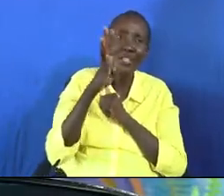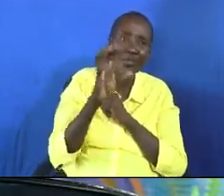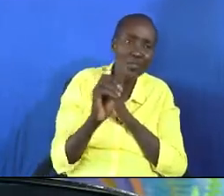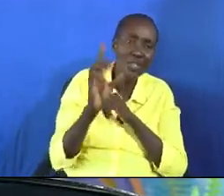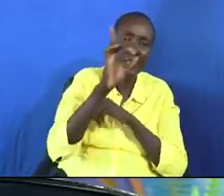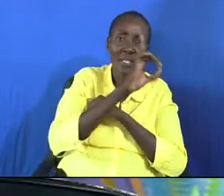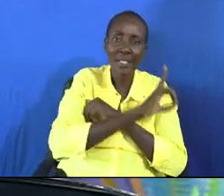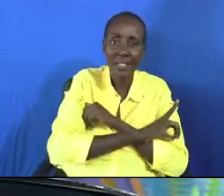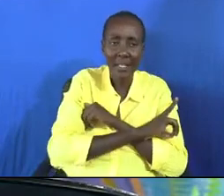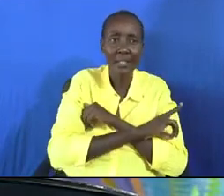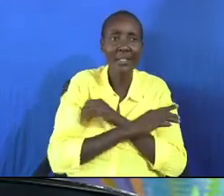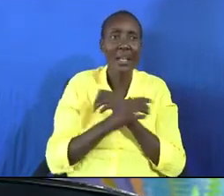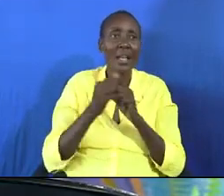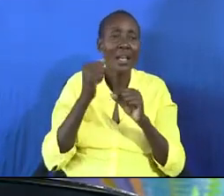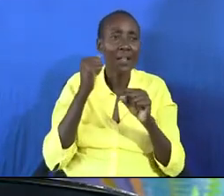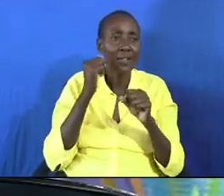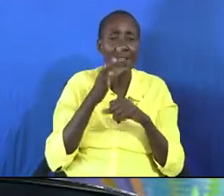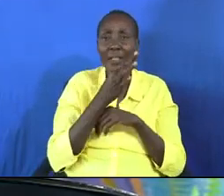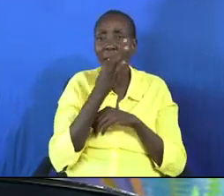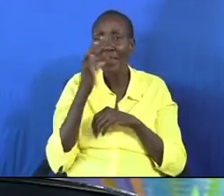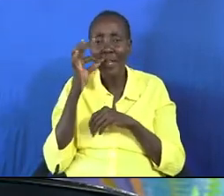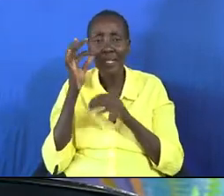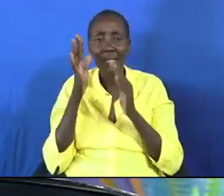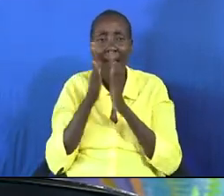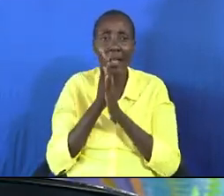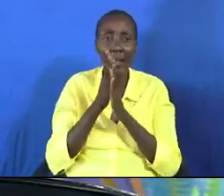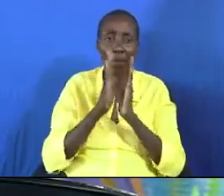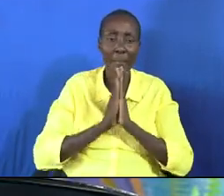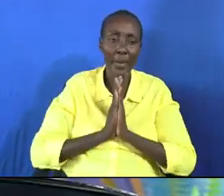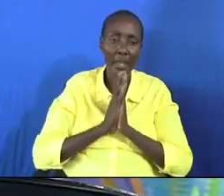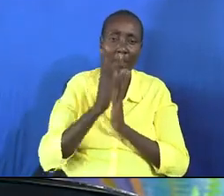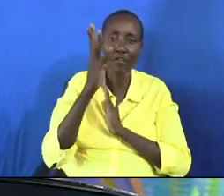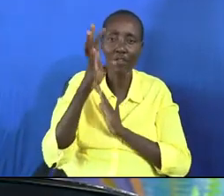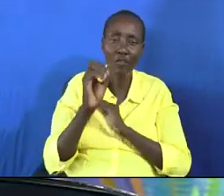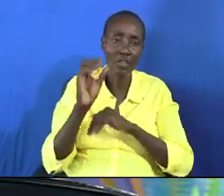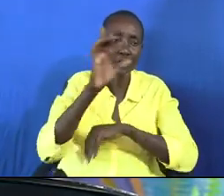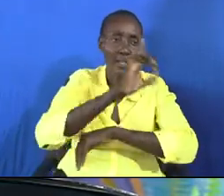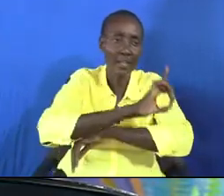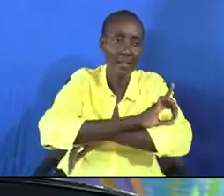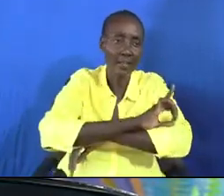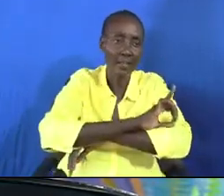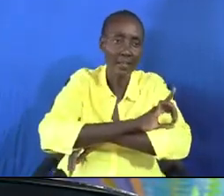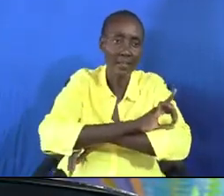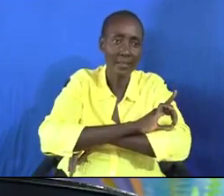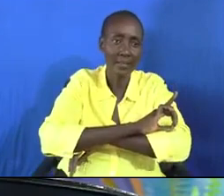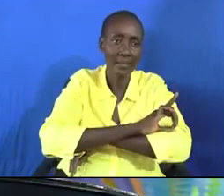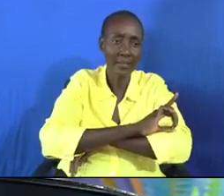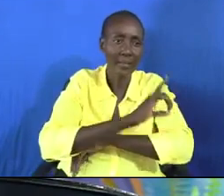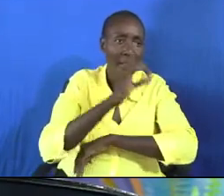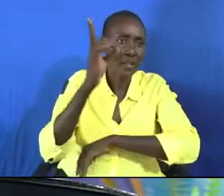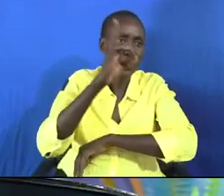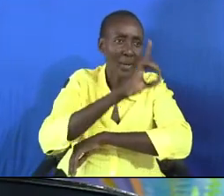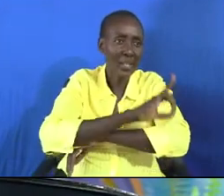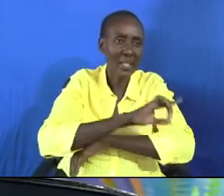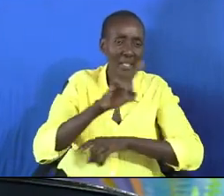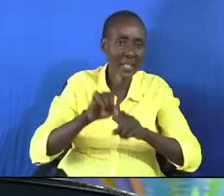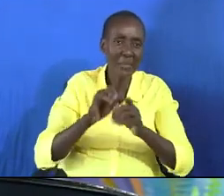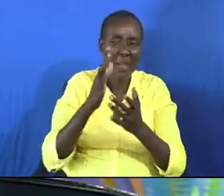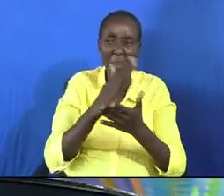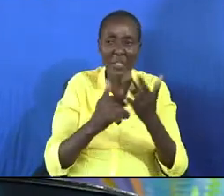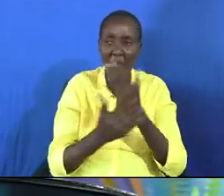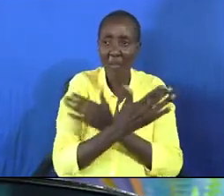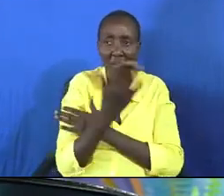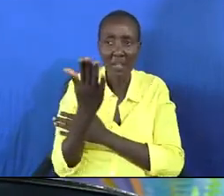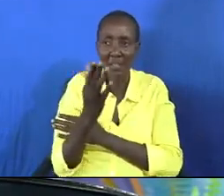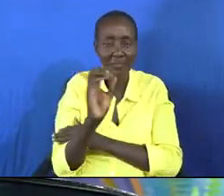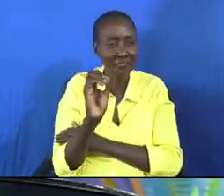days, who fast and pray for 40 days. Not one day like we have, some of us, just